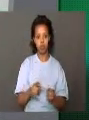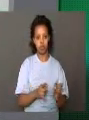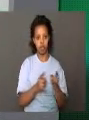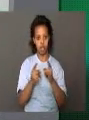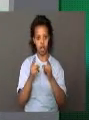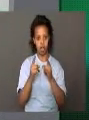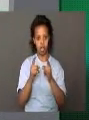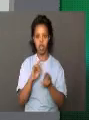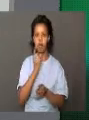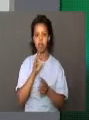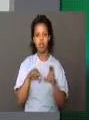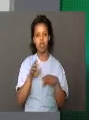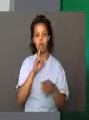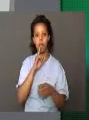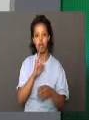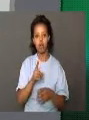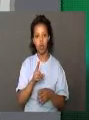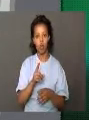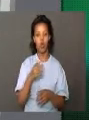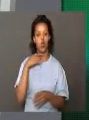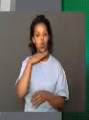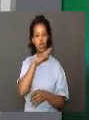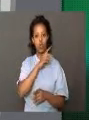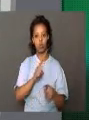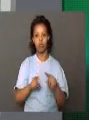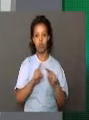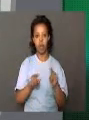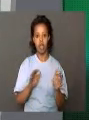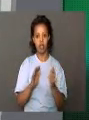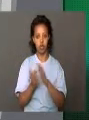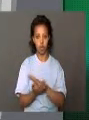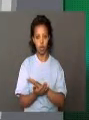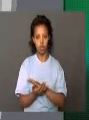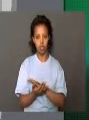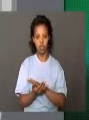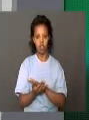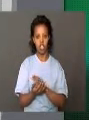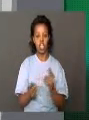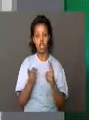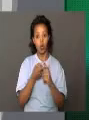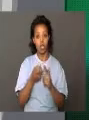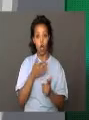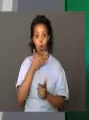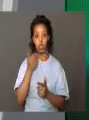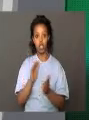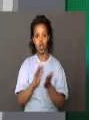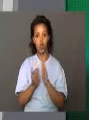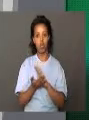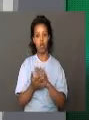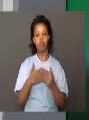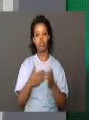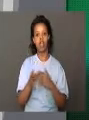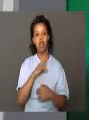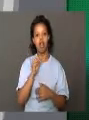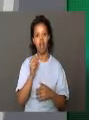The percolating filter method is a relatively simple and inexpensive